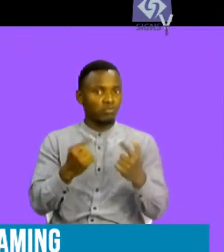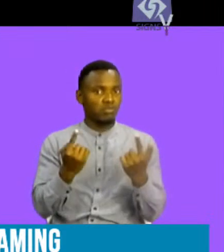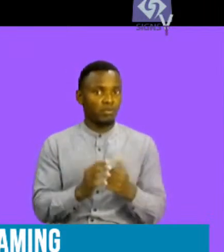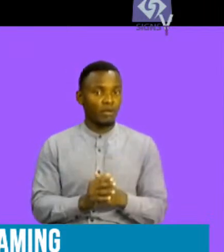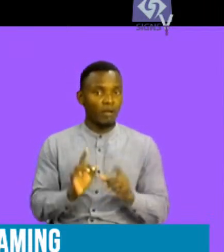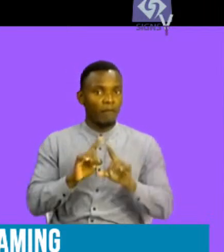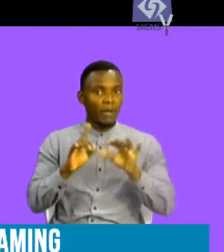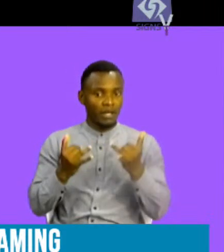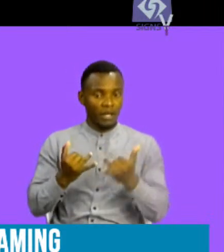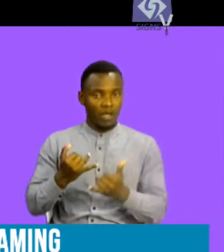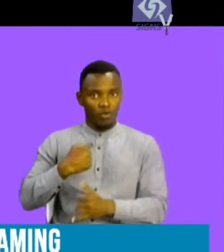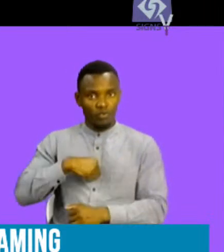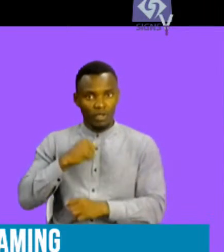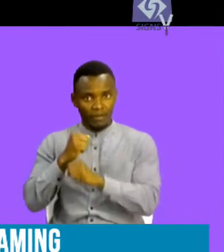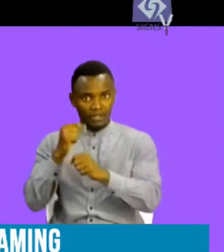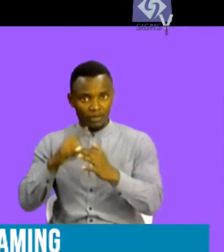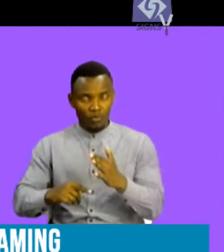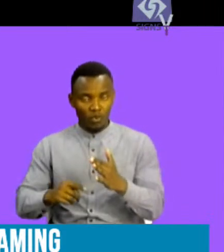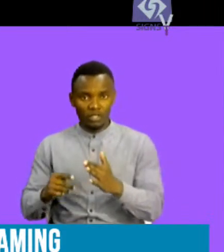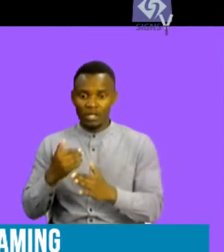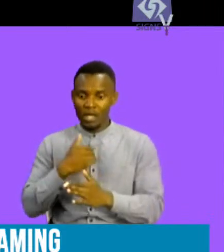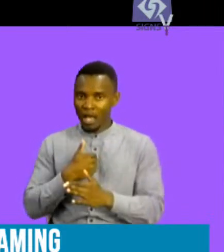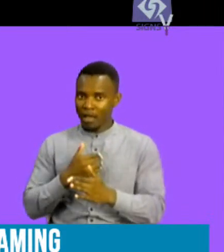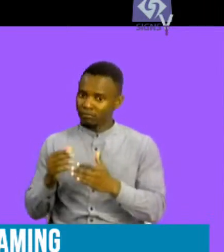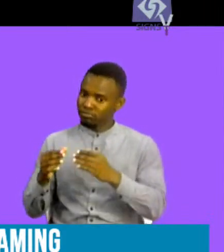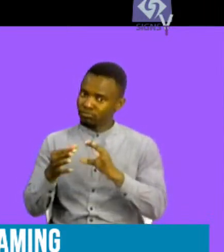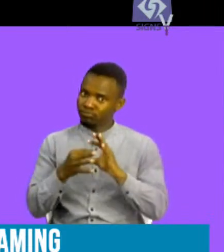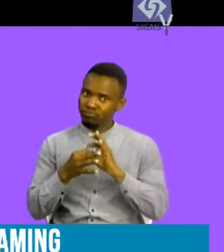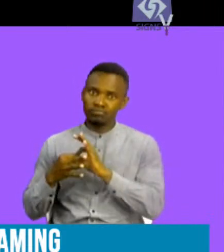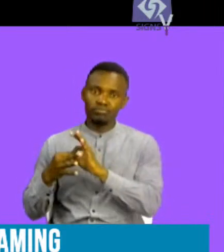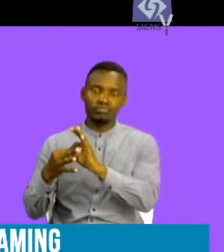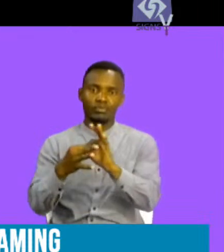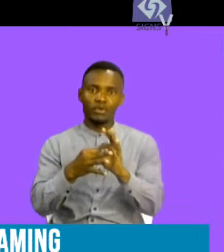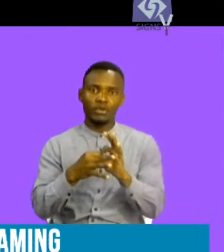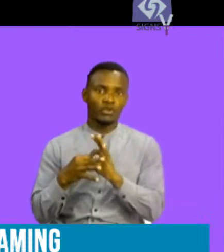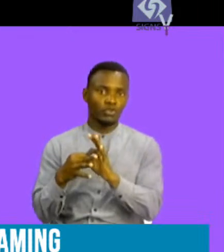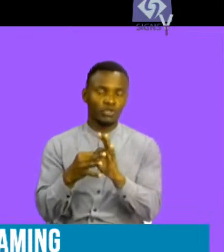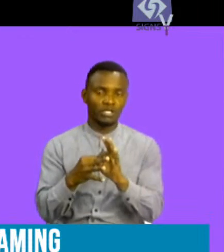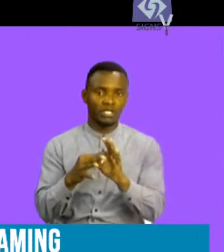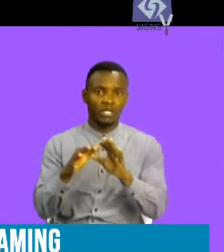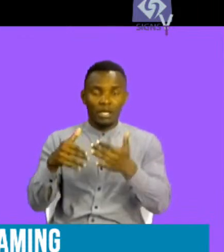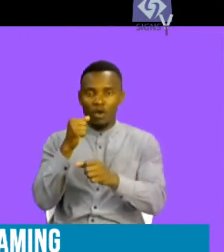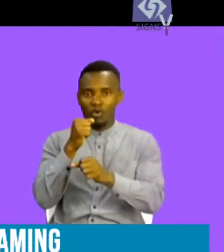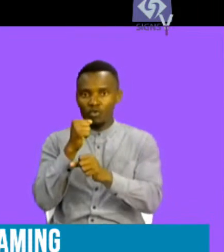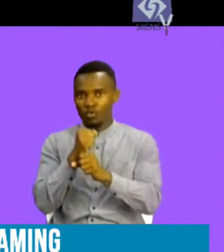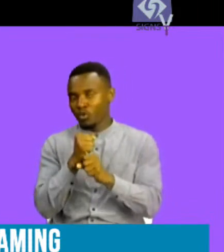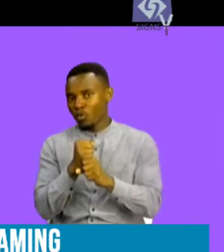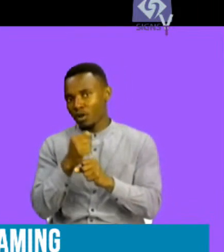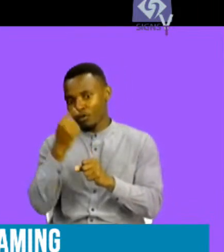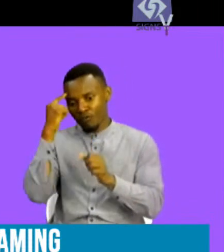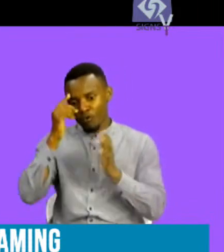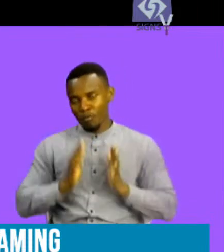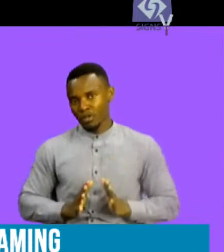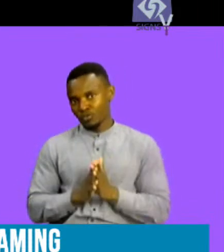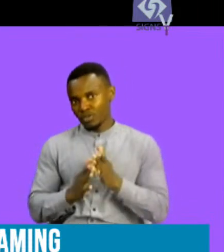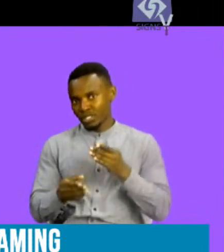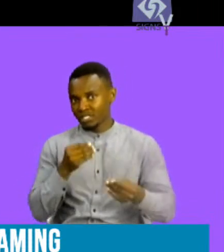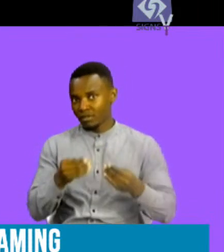sanity in the way we do things, in the way we deliver services to persons with disabilities on the ground. Because right